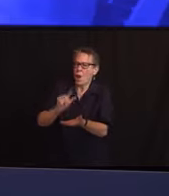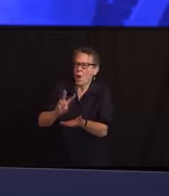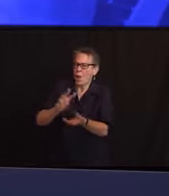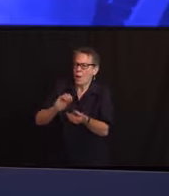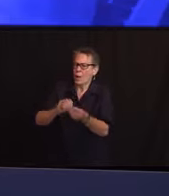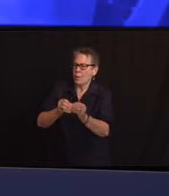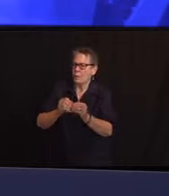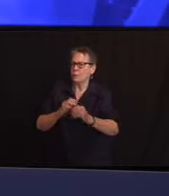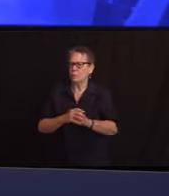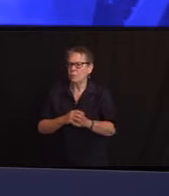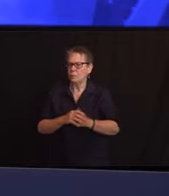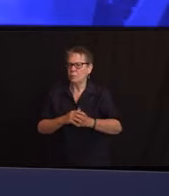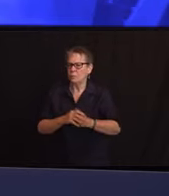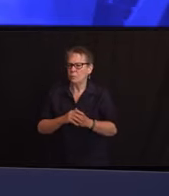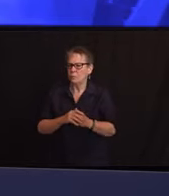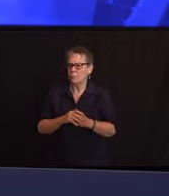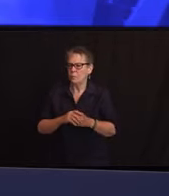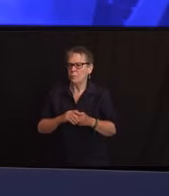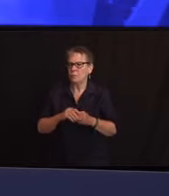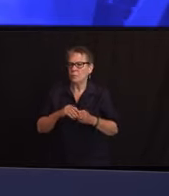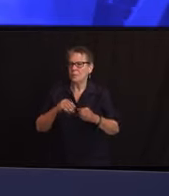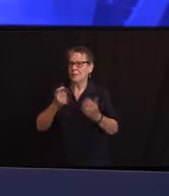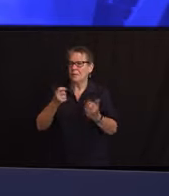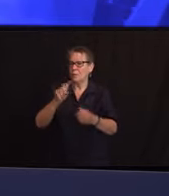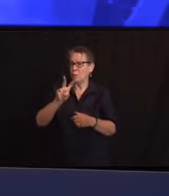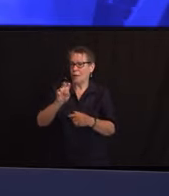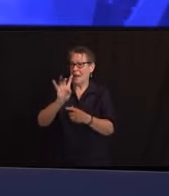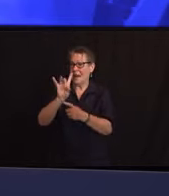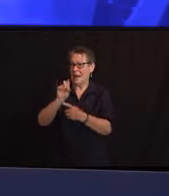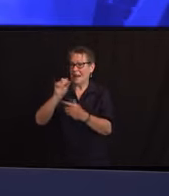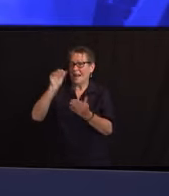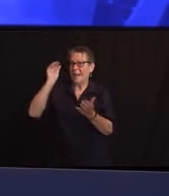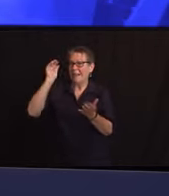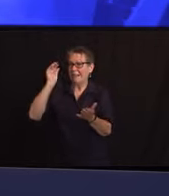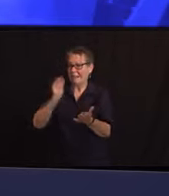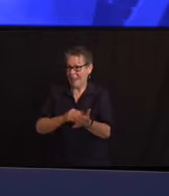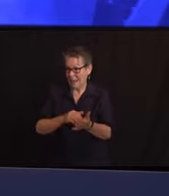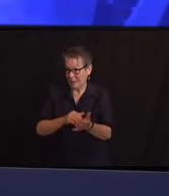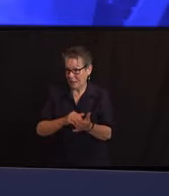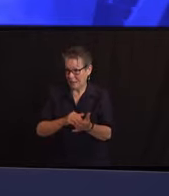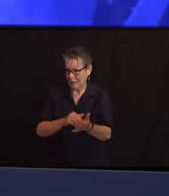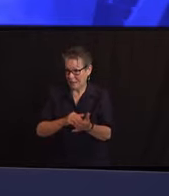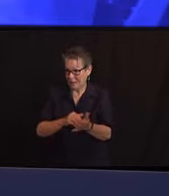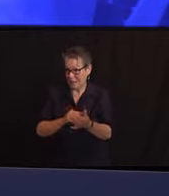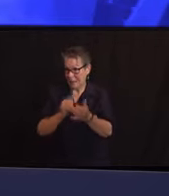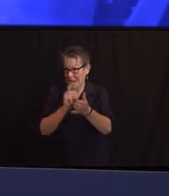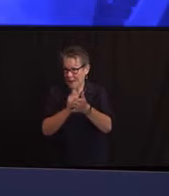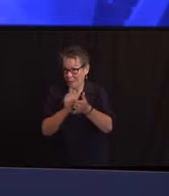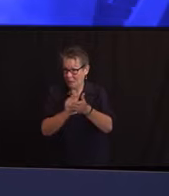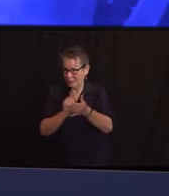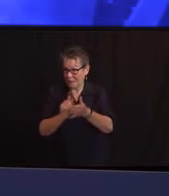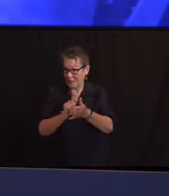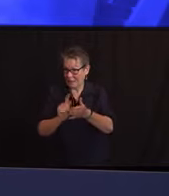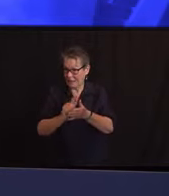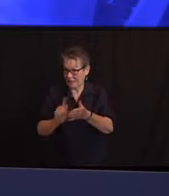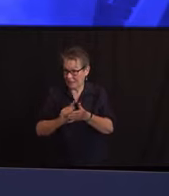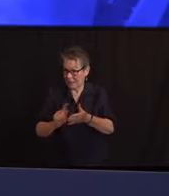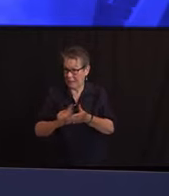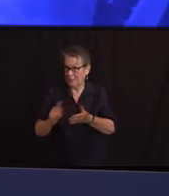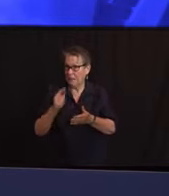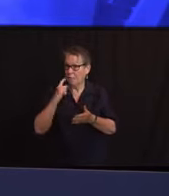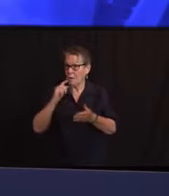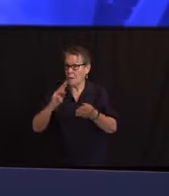first doses administered weekly this month and 220,000 second